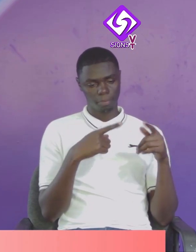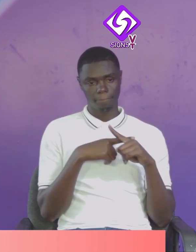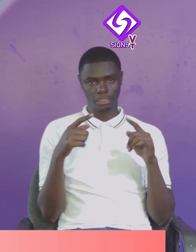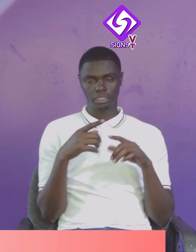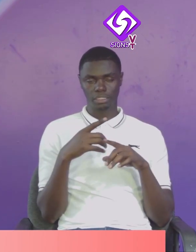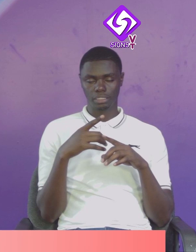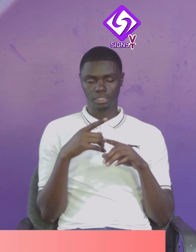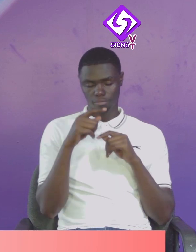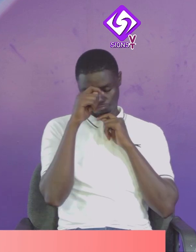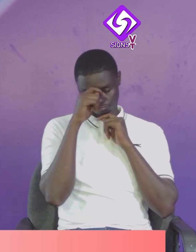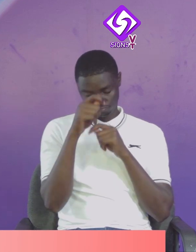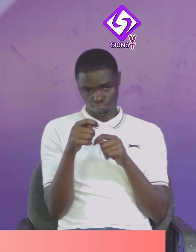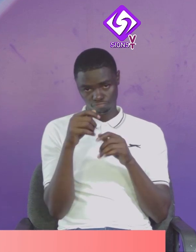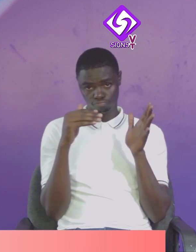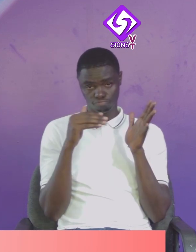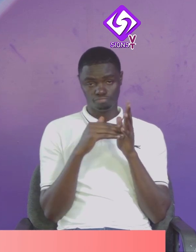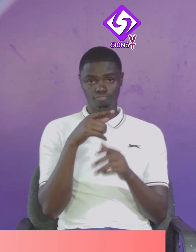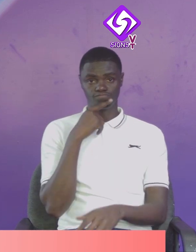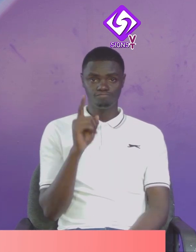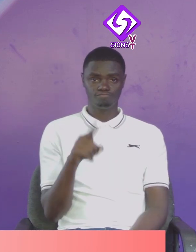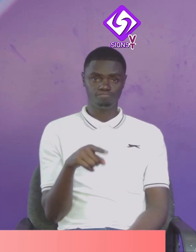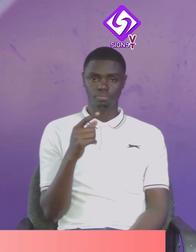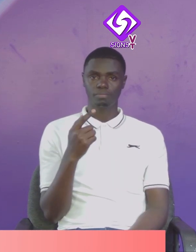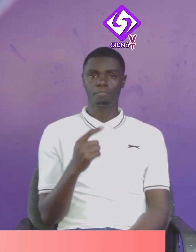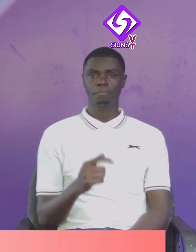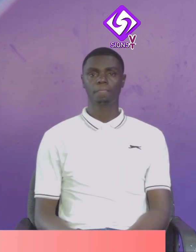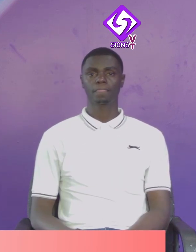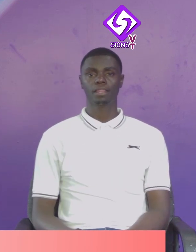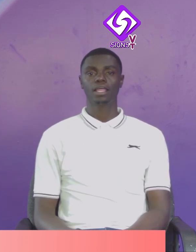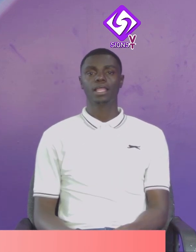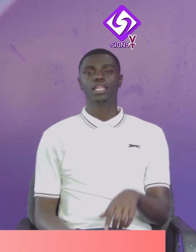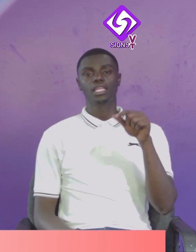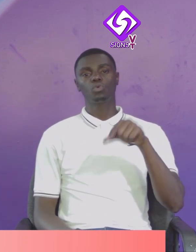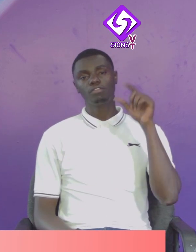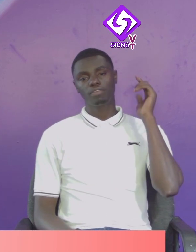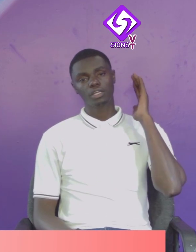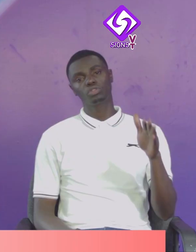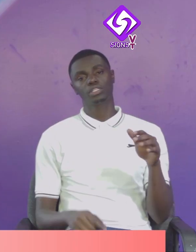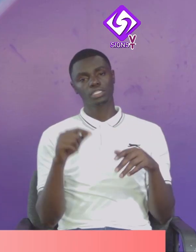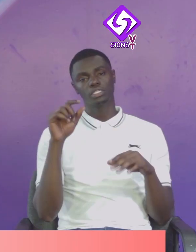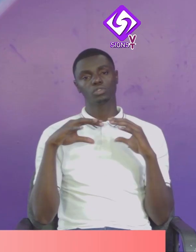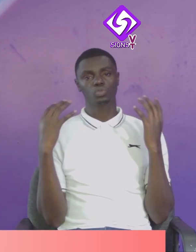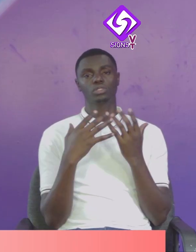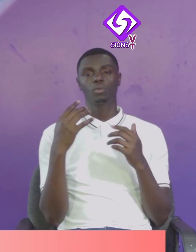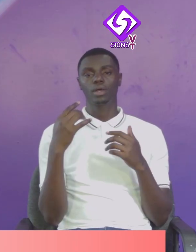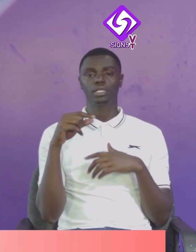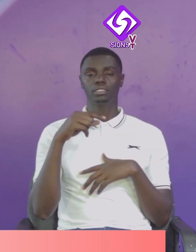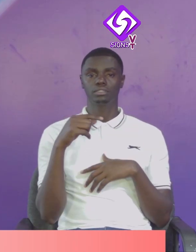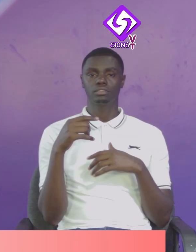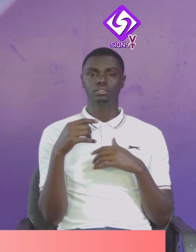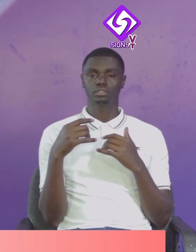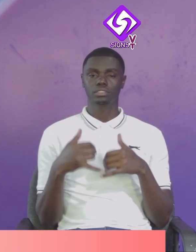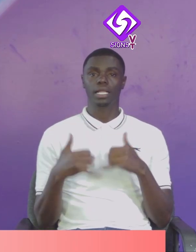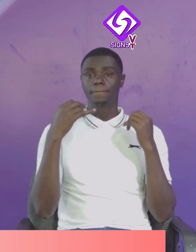dominant display of action against Ukraine. They automatically qualified, of course, for the World Cup. How do you see Spain? I mean, how do